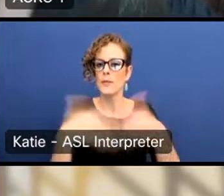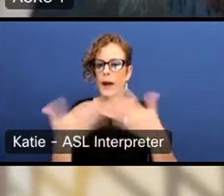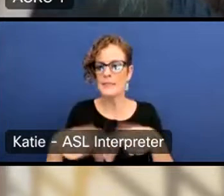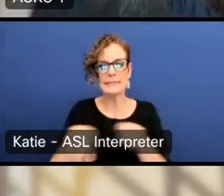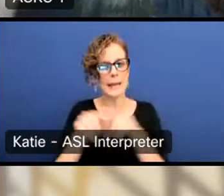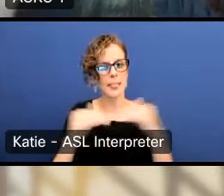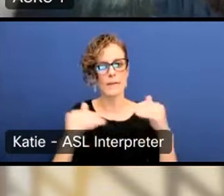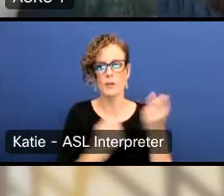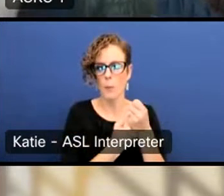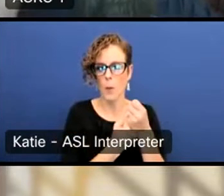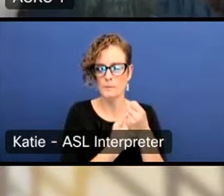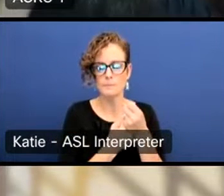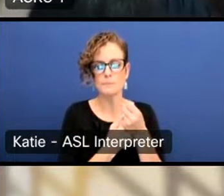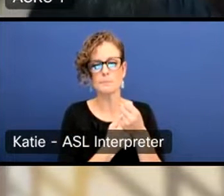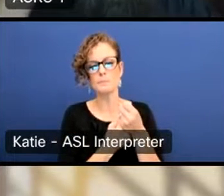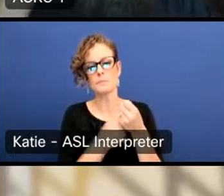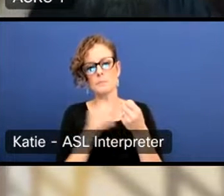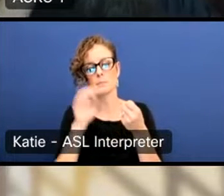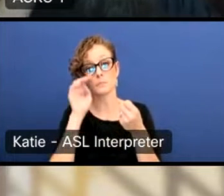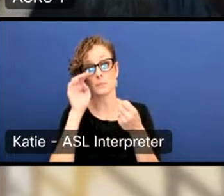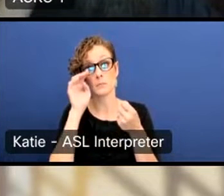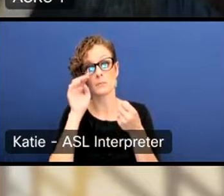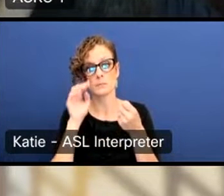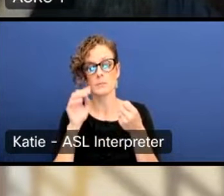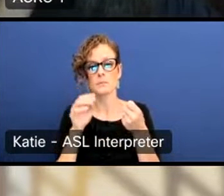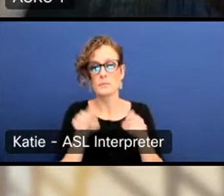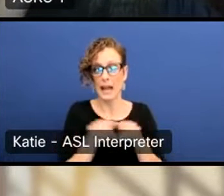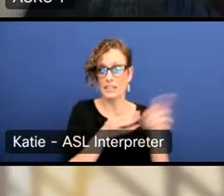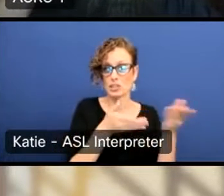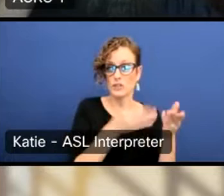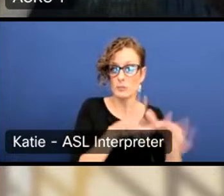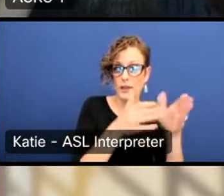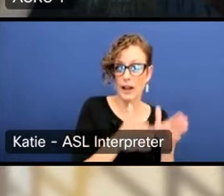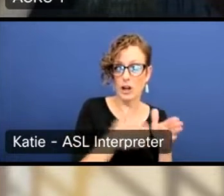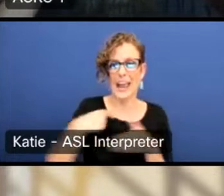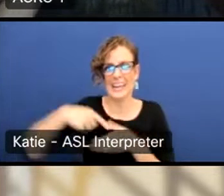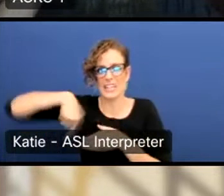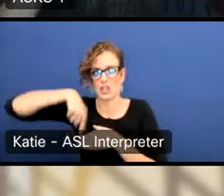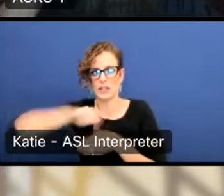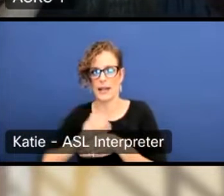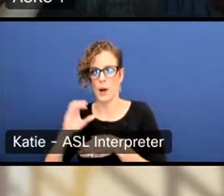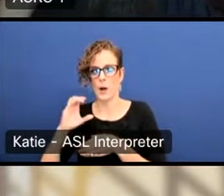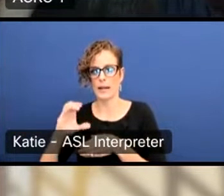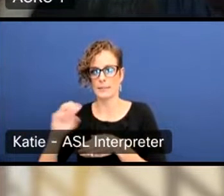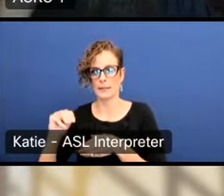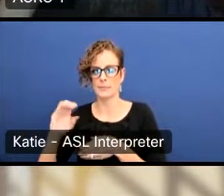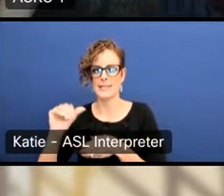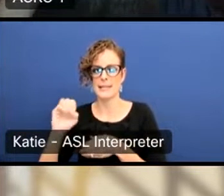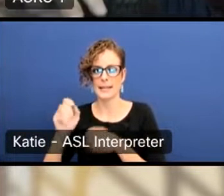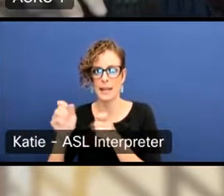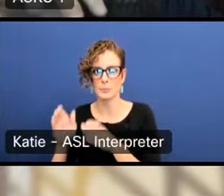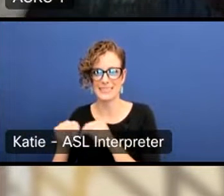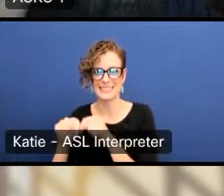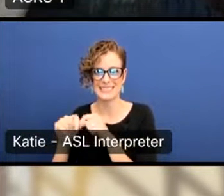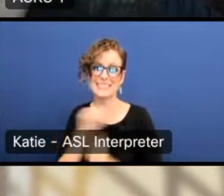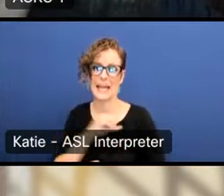you, externally as, service providers, but also internally to our case management staff as well, because again, these